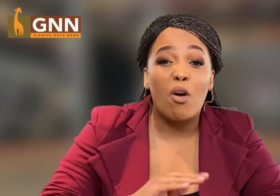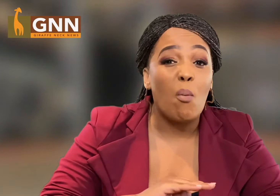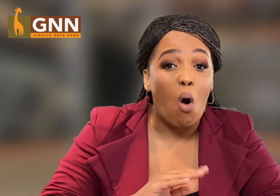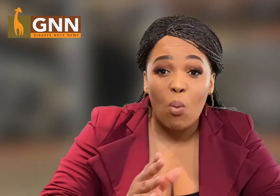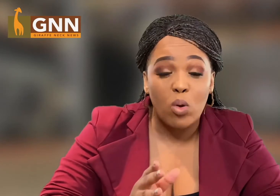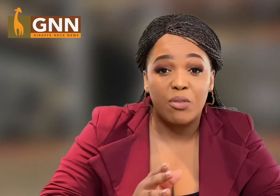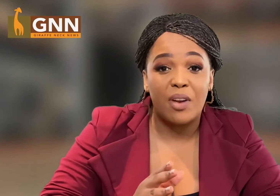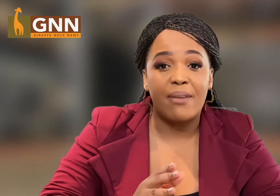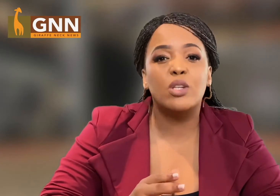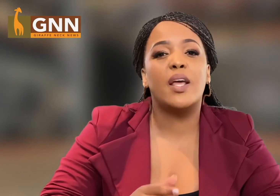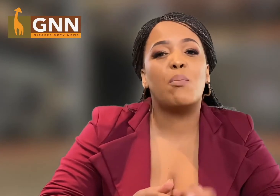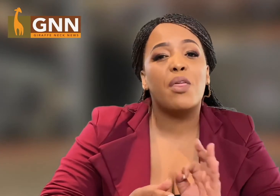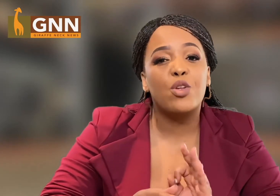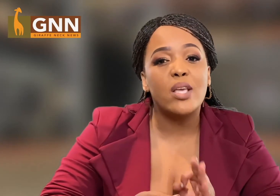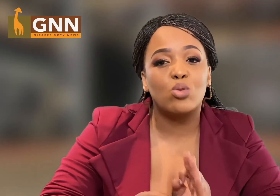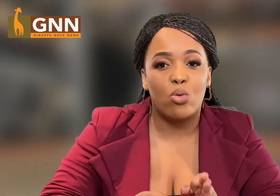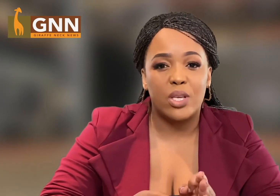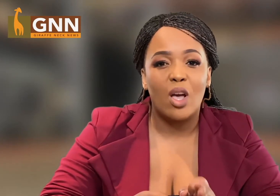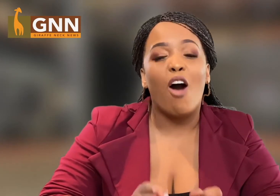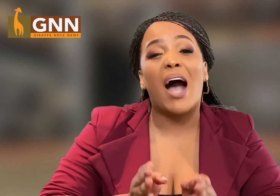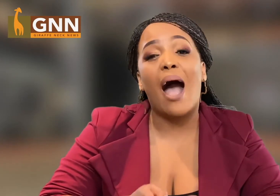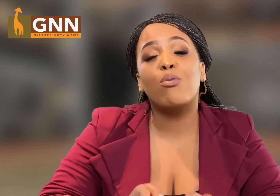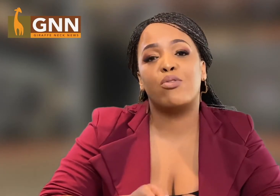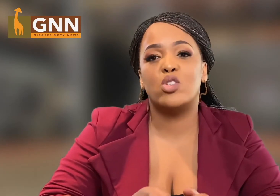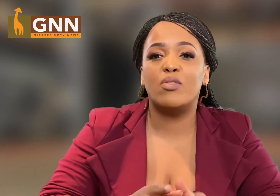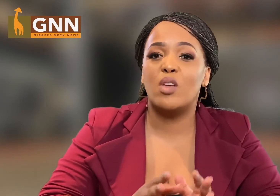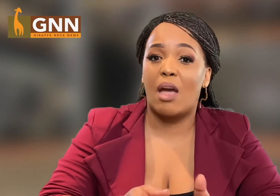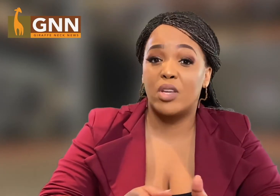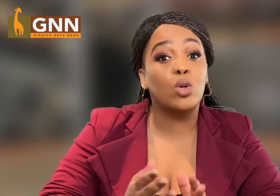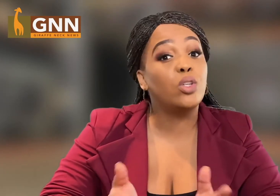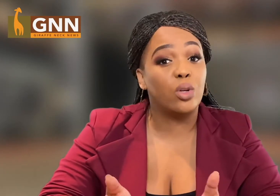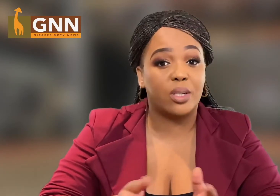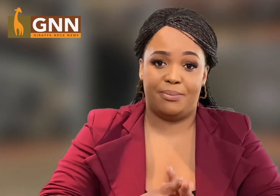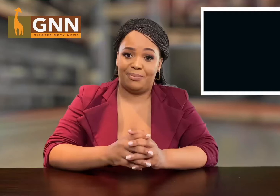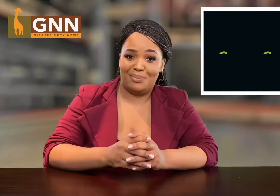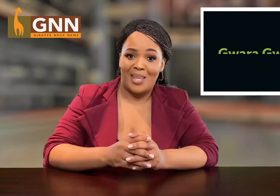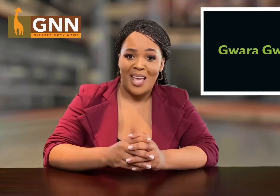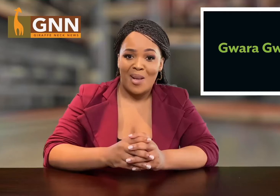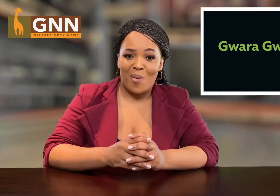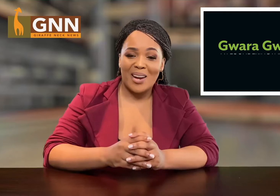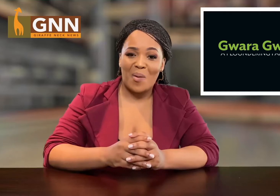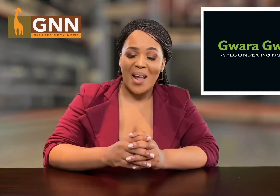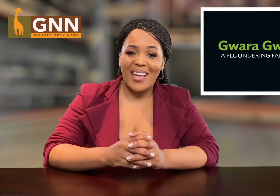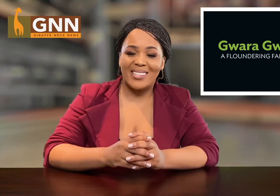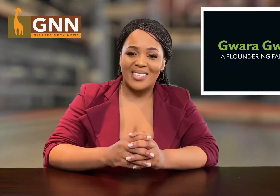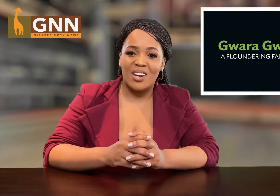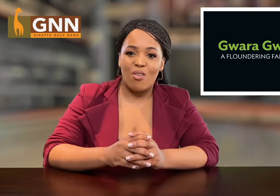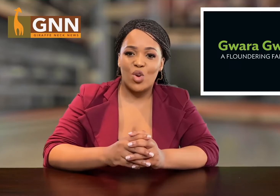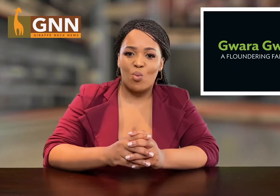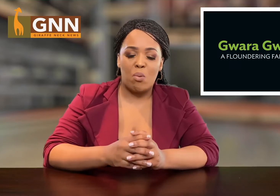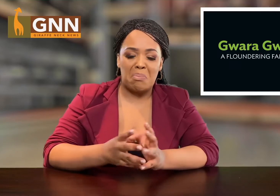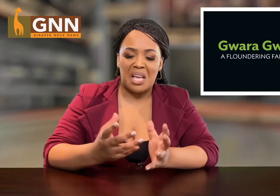spoke to people from all walks of life to develop 3 stories of how the future of South Africa could look. Gwara Gwara